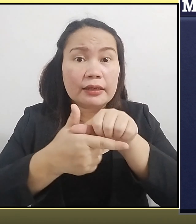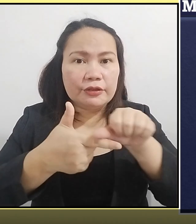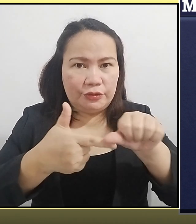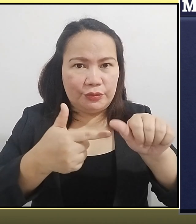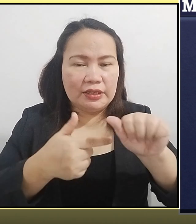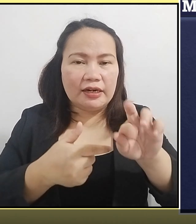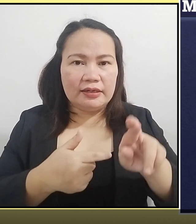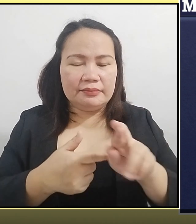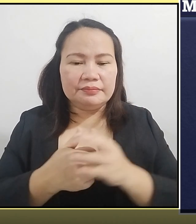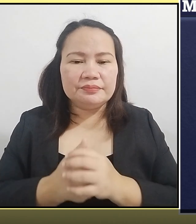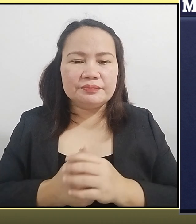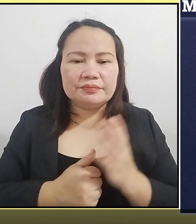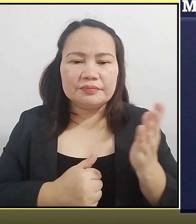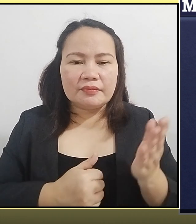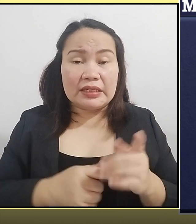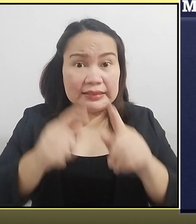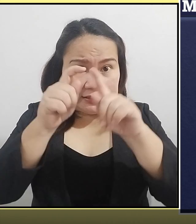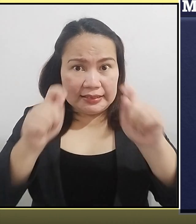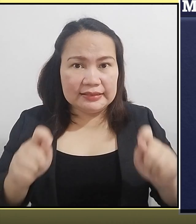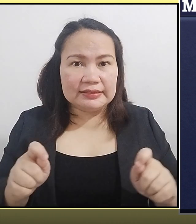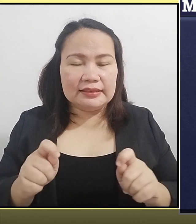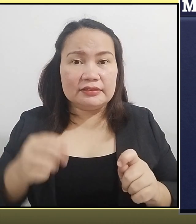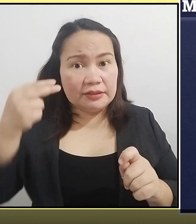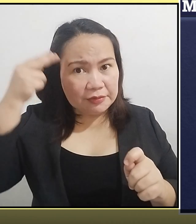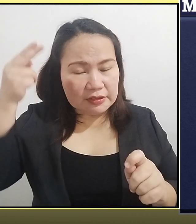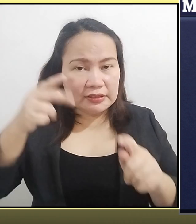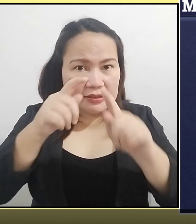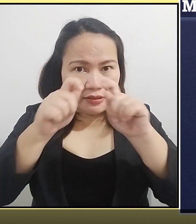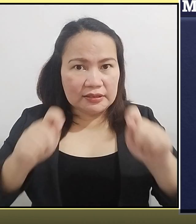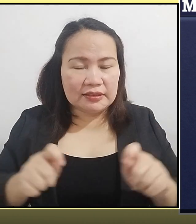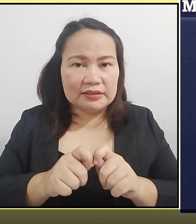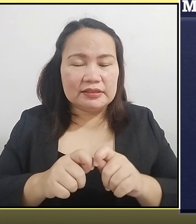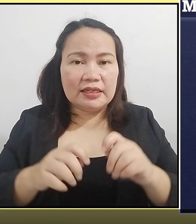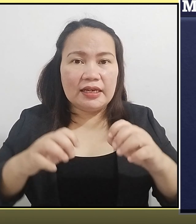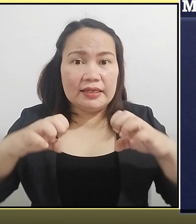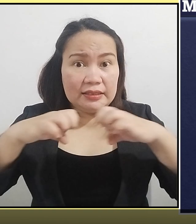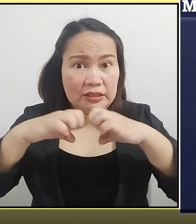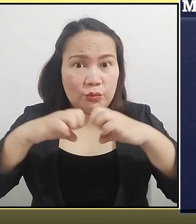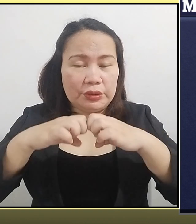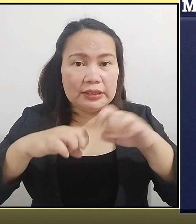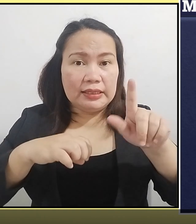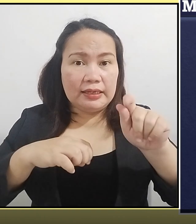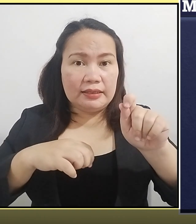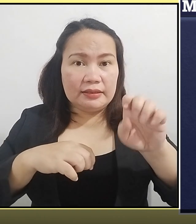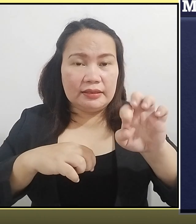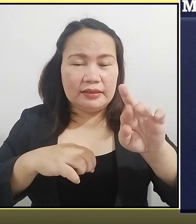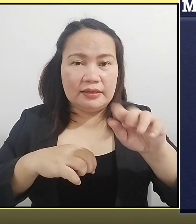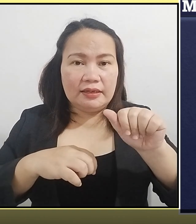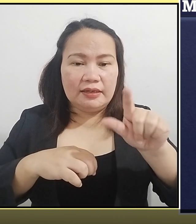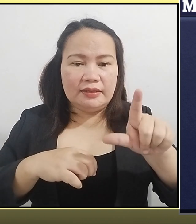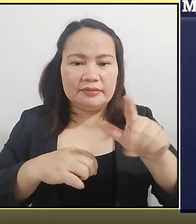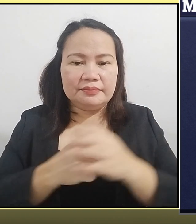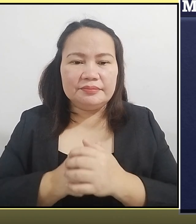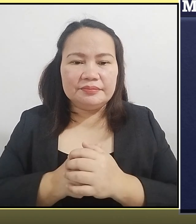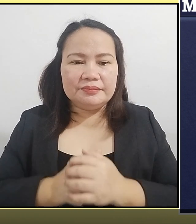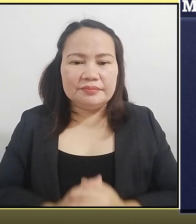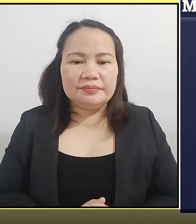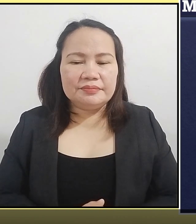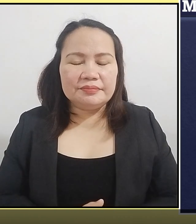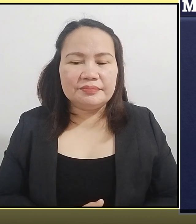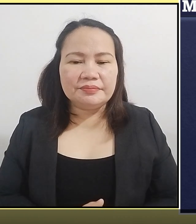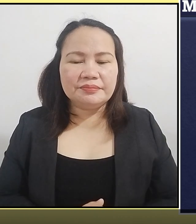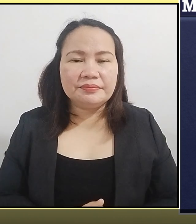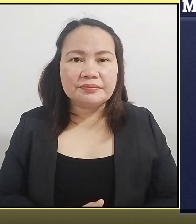kagaya nito, yung hypothesis niya, the triangle is equilateral. So, tingnan nyo yung construction ng ating